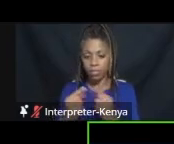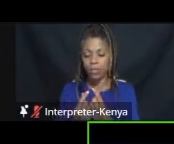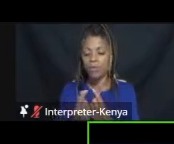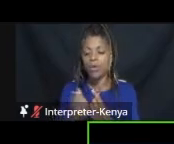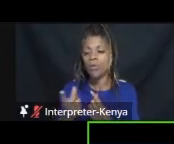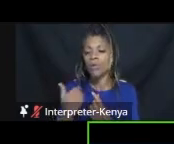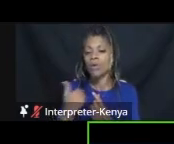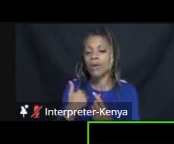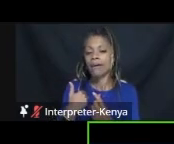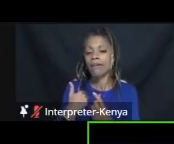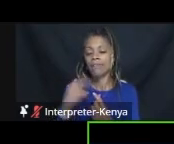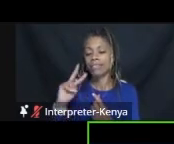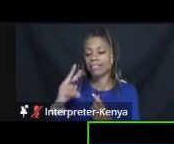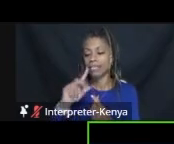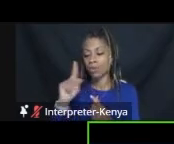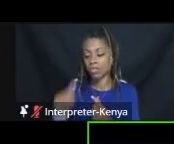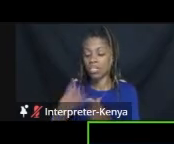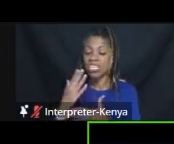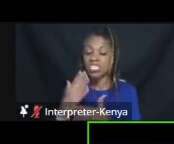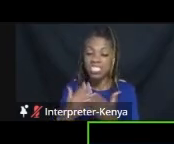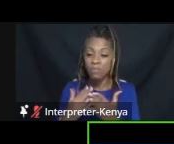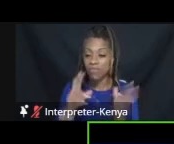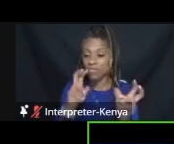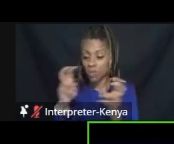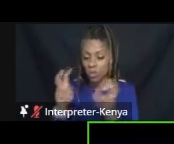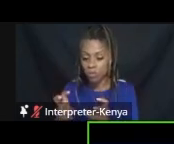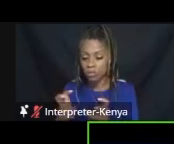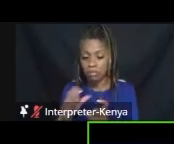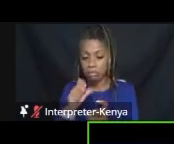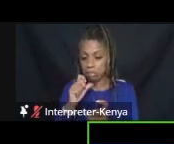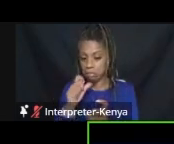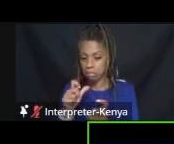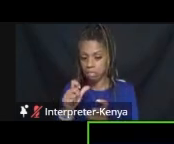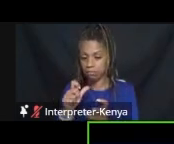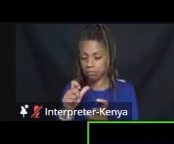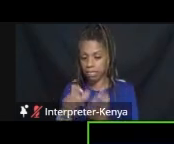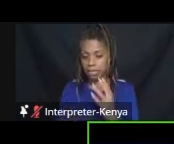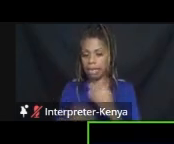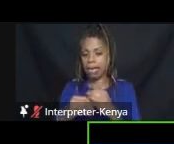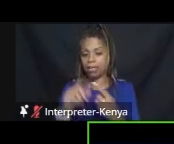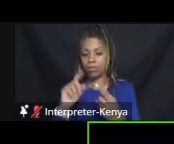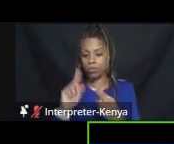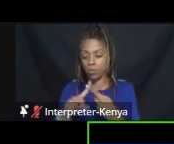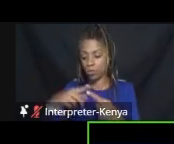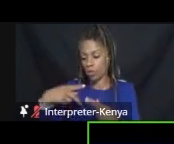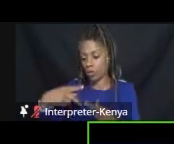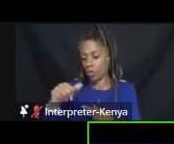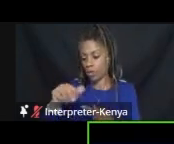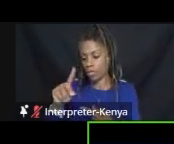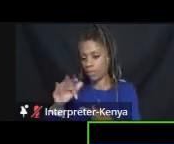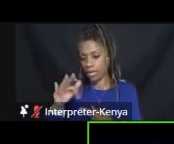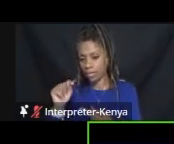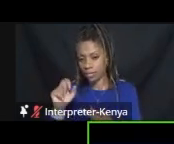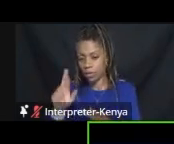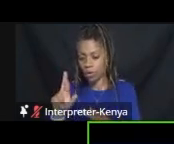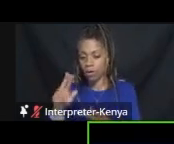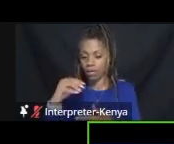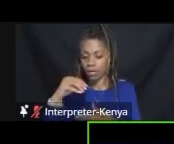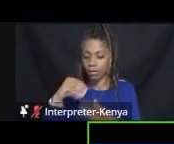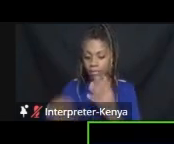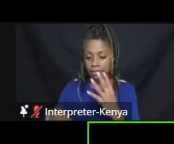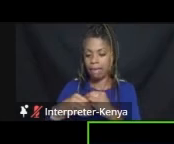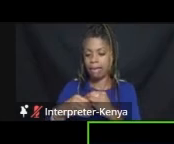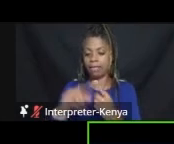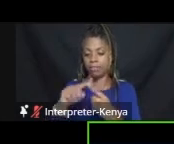have some quotes that didn't make it, from the Padlet into profiles. That may be just fine. It may be that they didn't